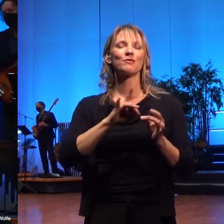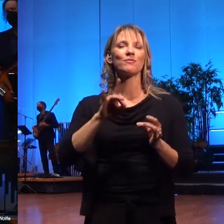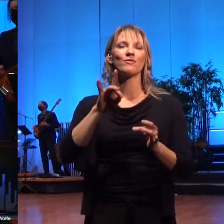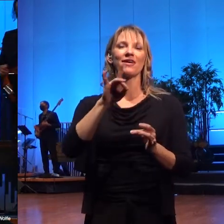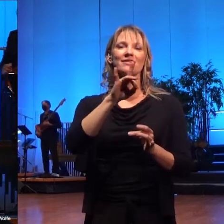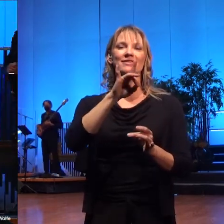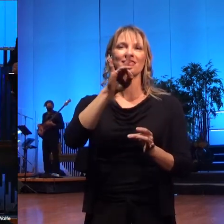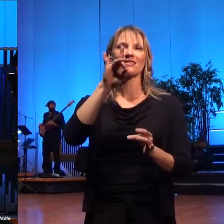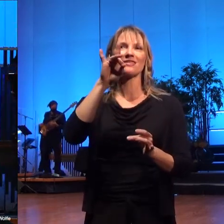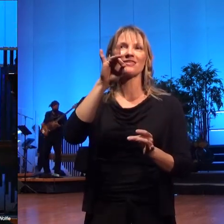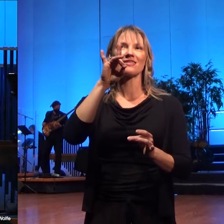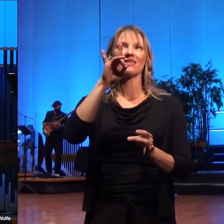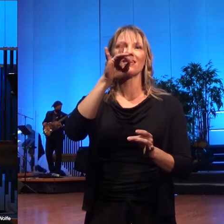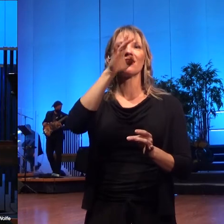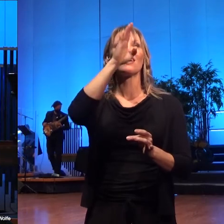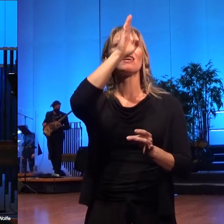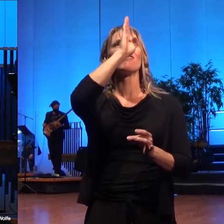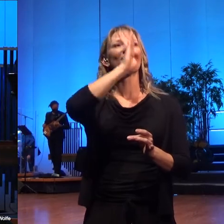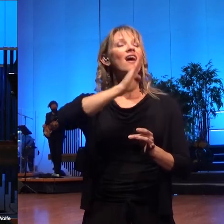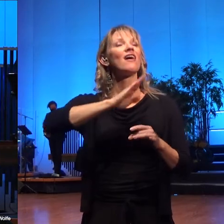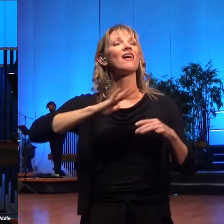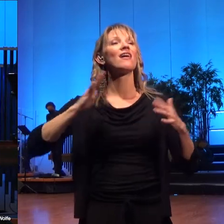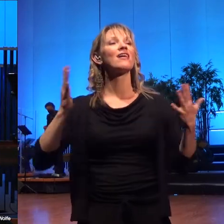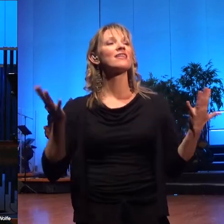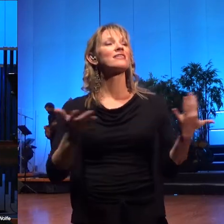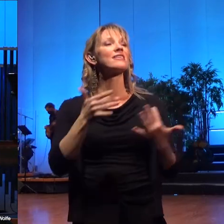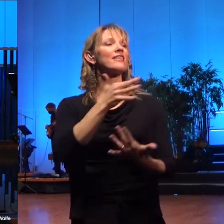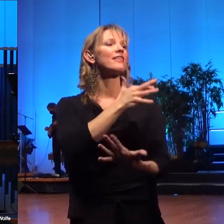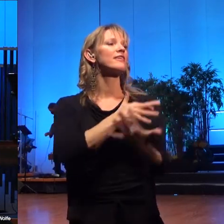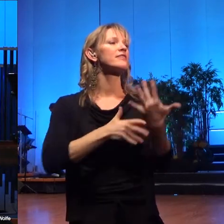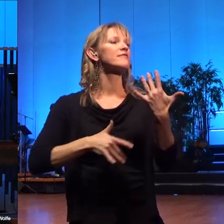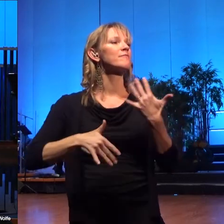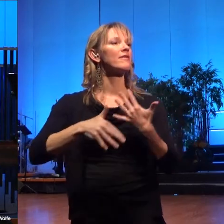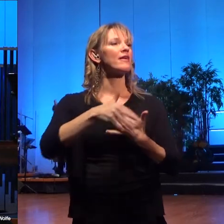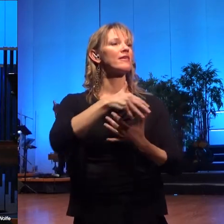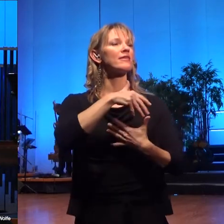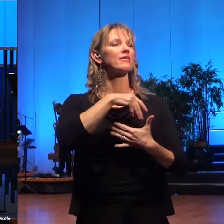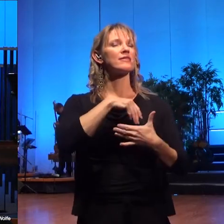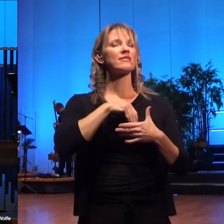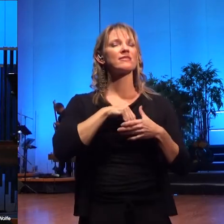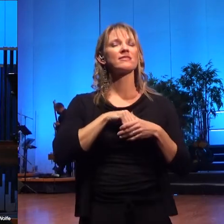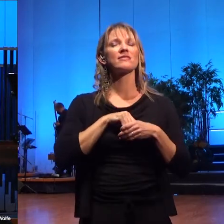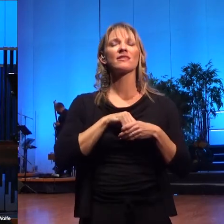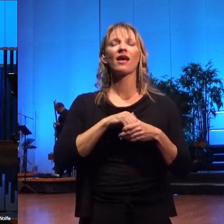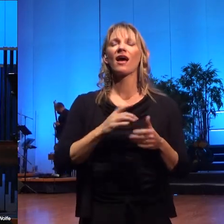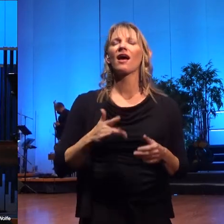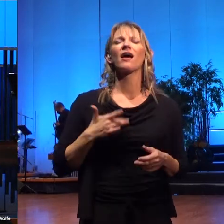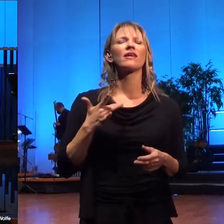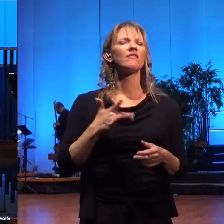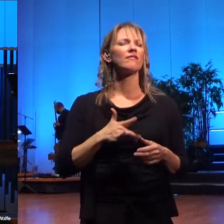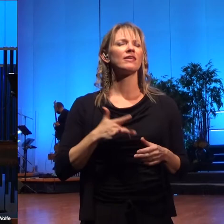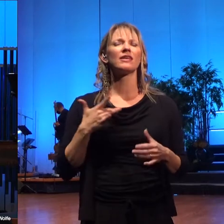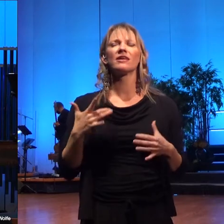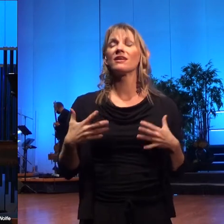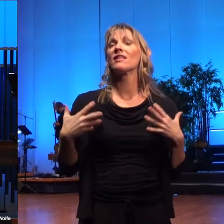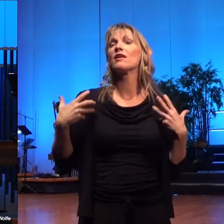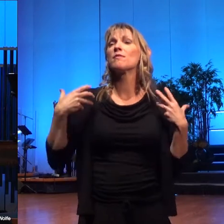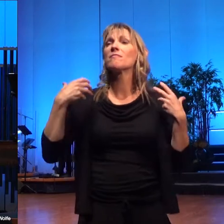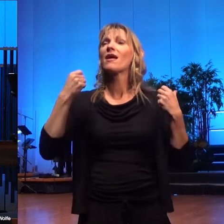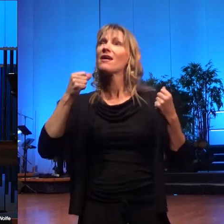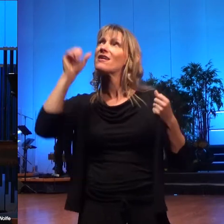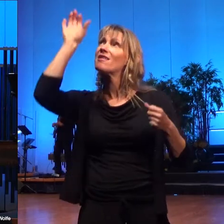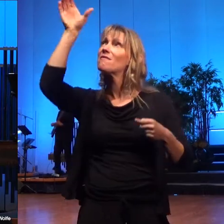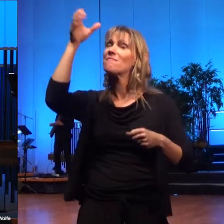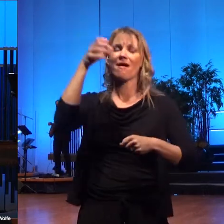Surely the presence of God is in this place. I can feel